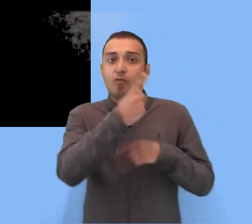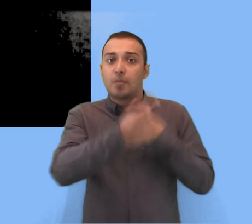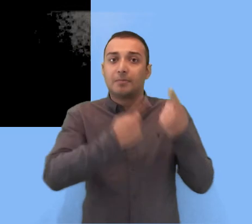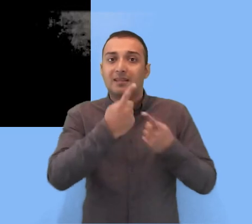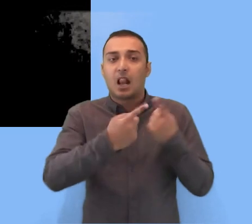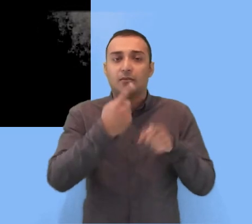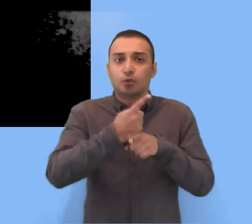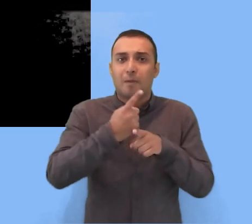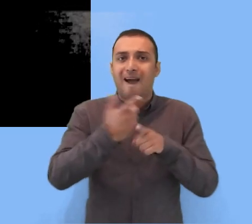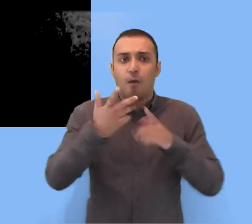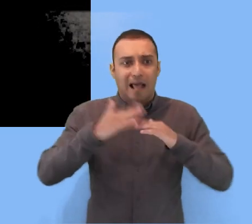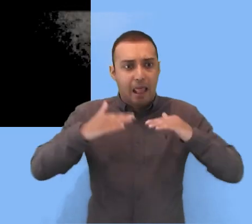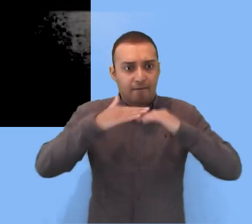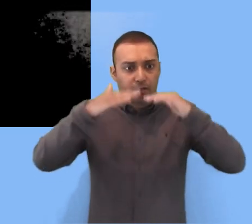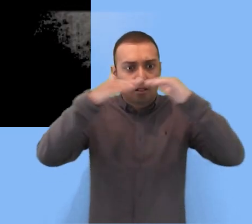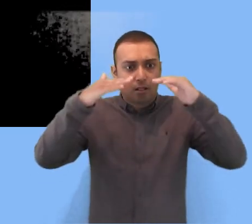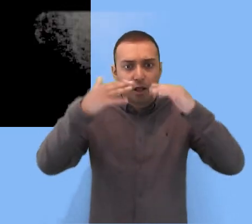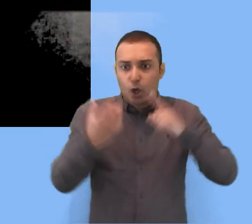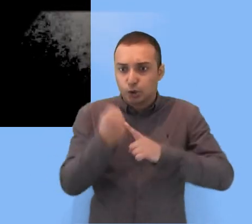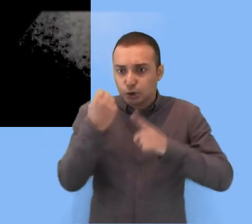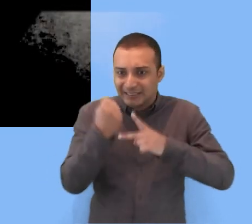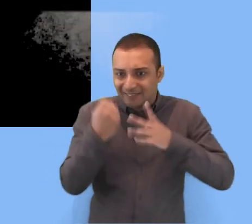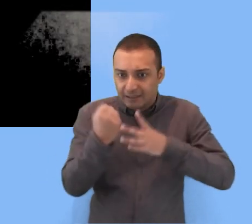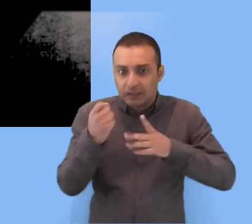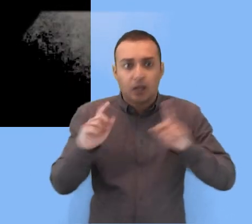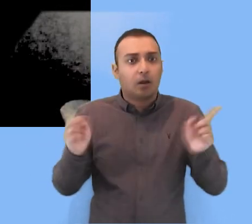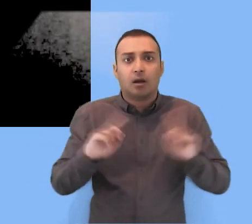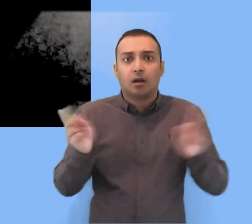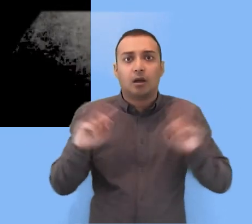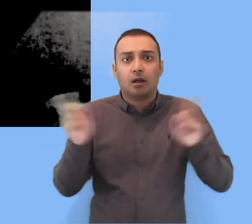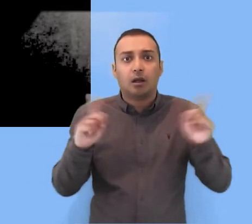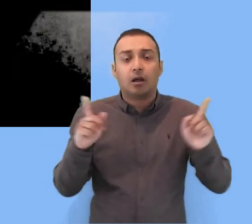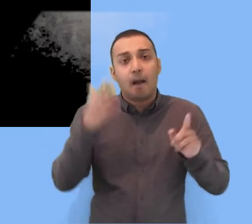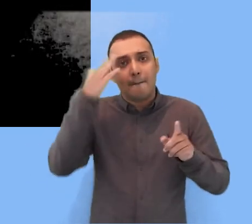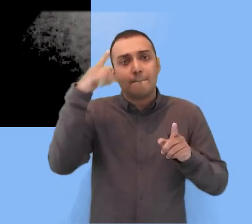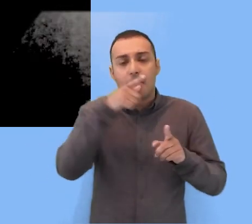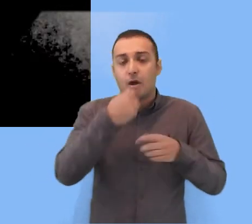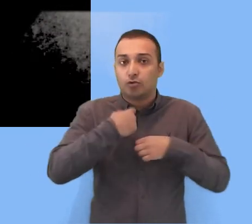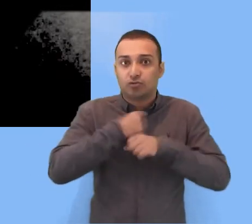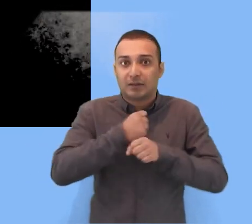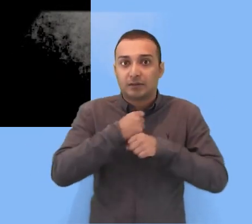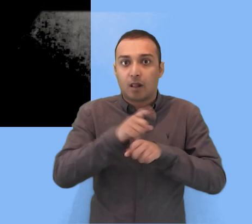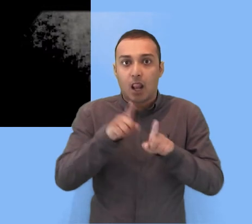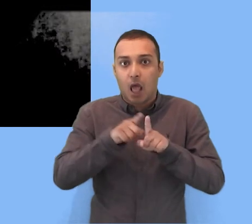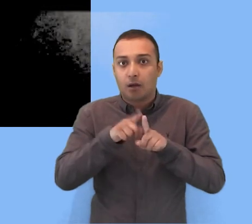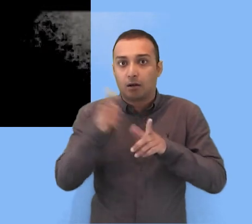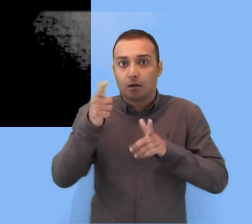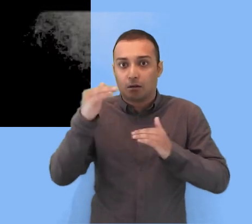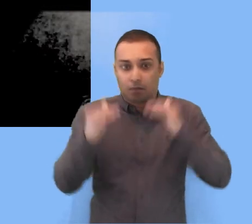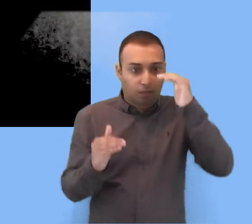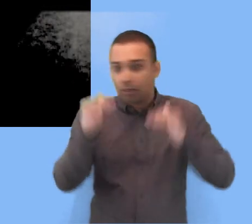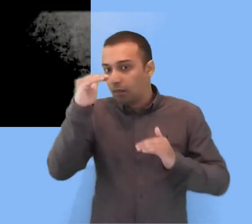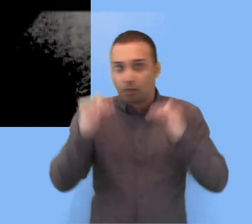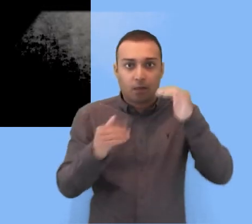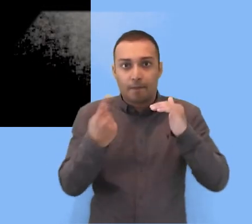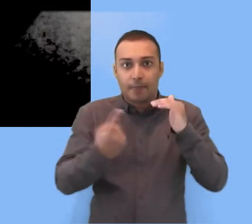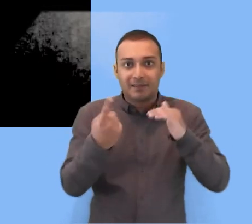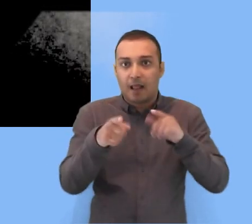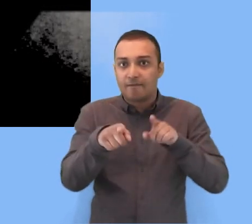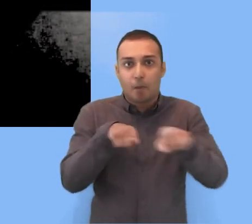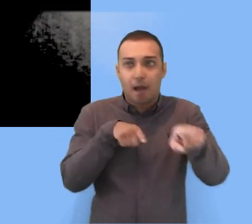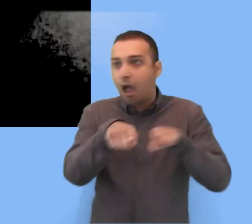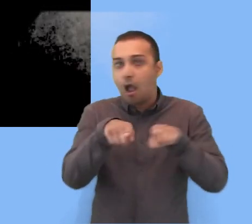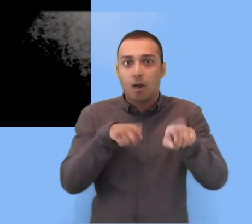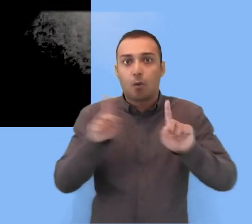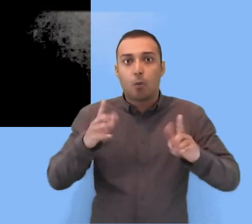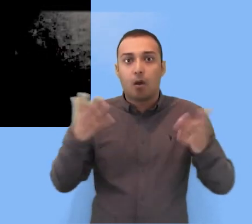achieving, and I think that's generally quite stressful for mothers, and that kept coming through, that they want to support, but